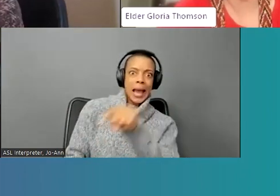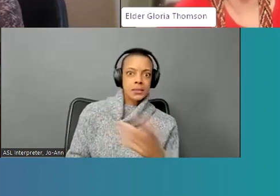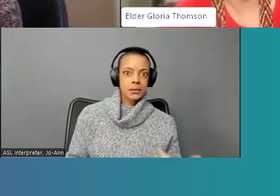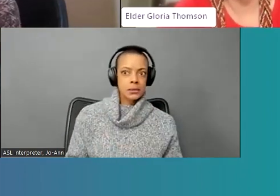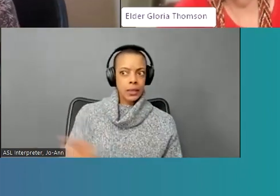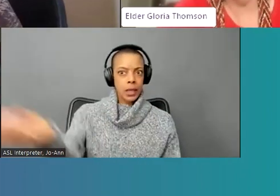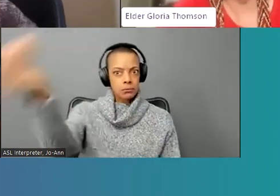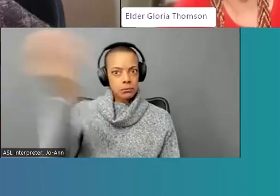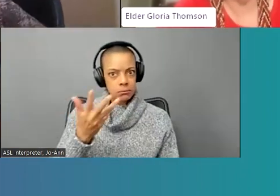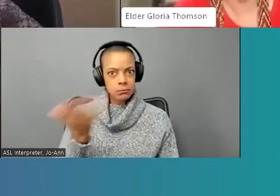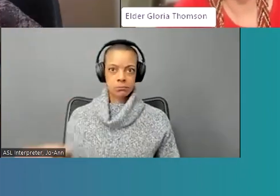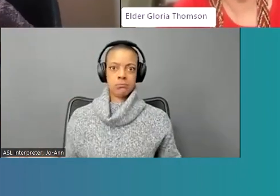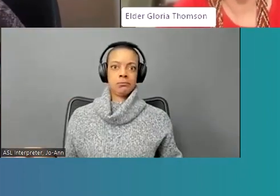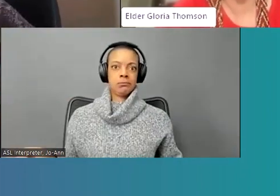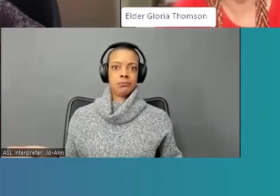Right?